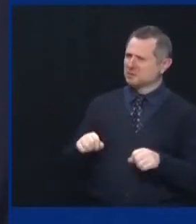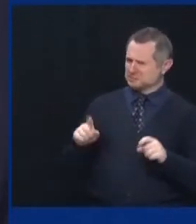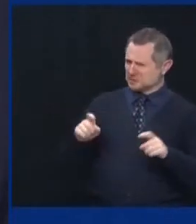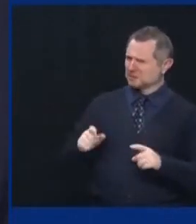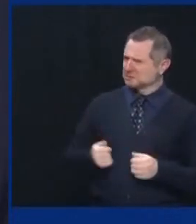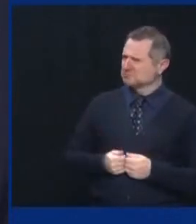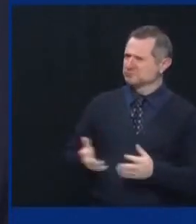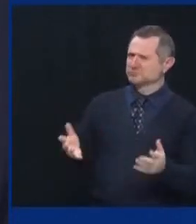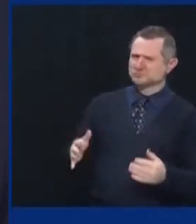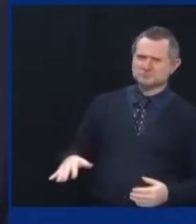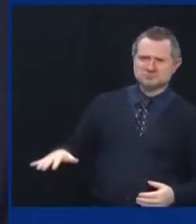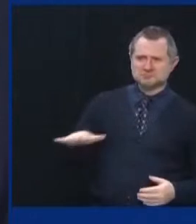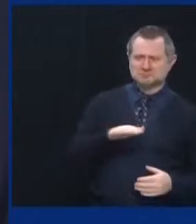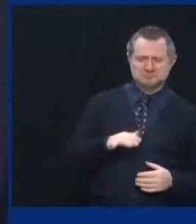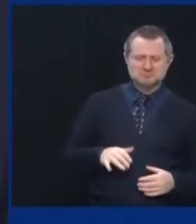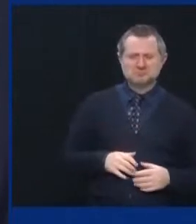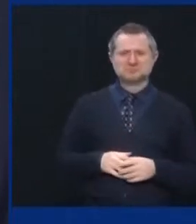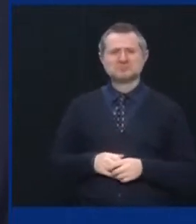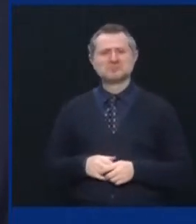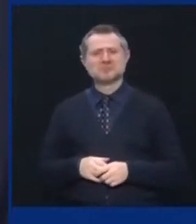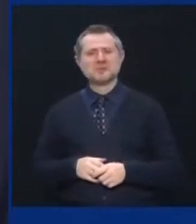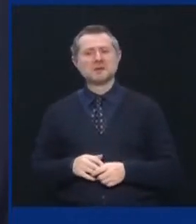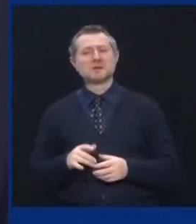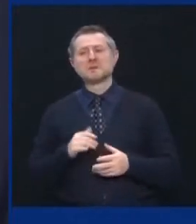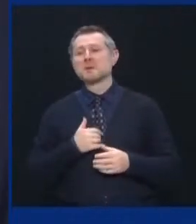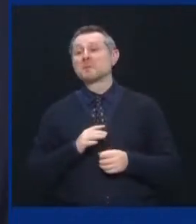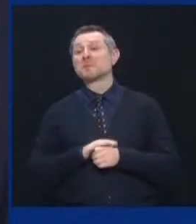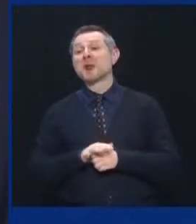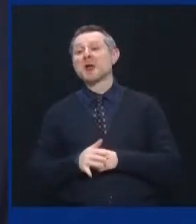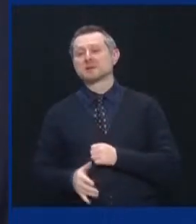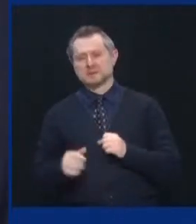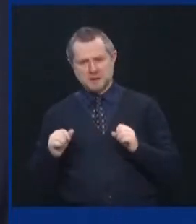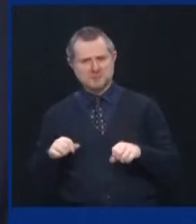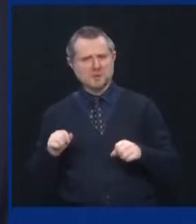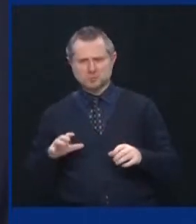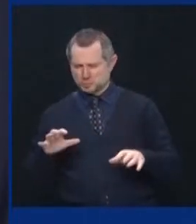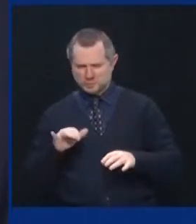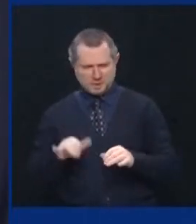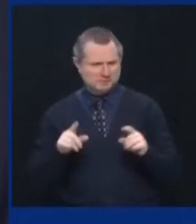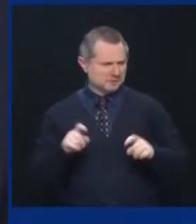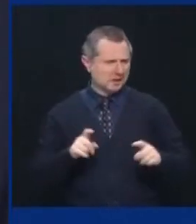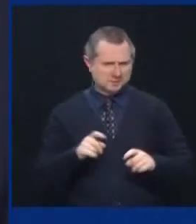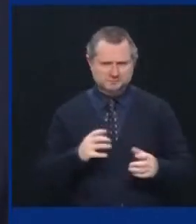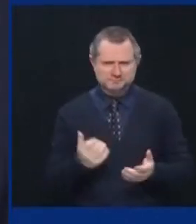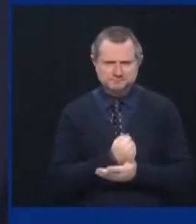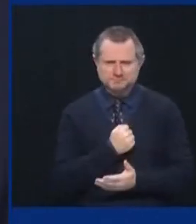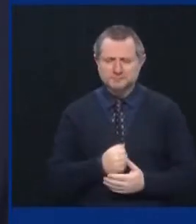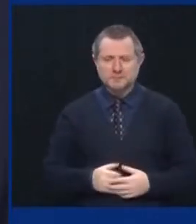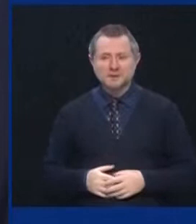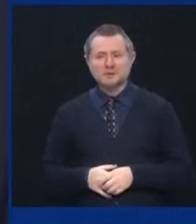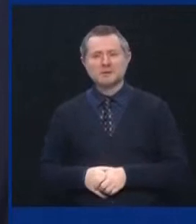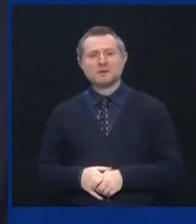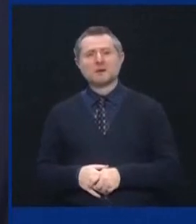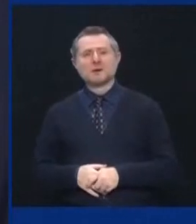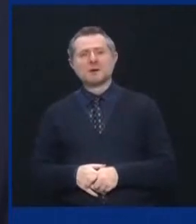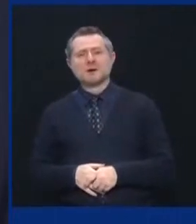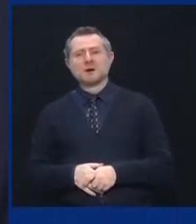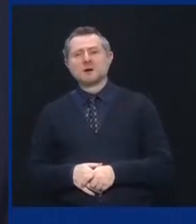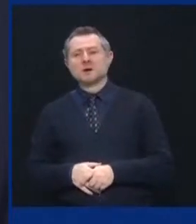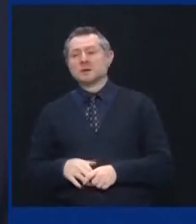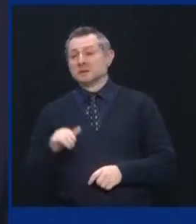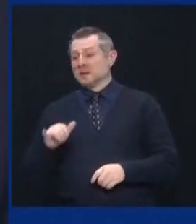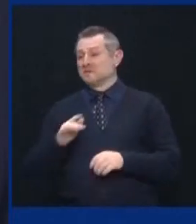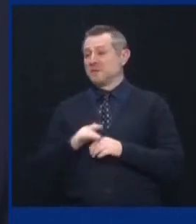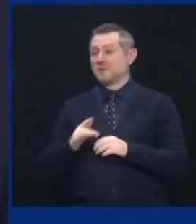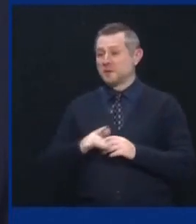This is not either or, right? We have plenty of rapid testing capacity, and we've made it available to